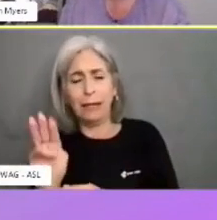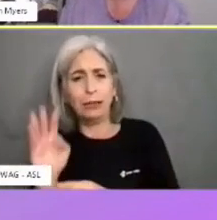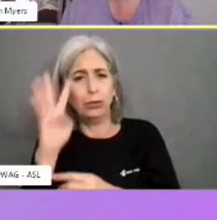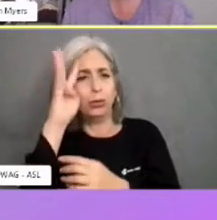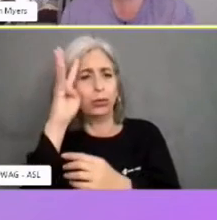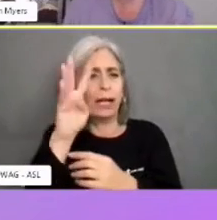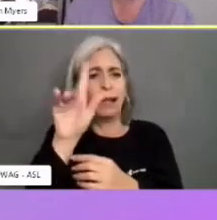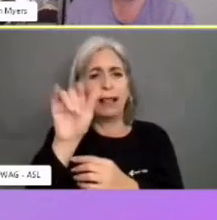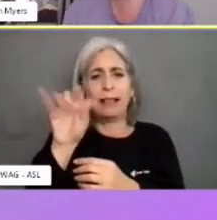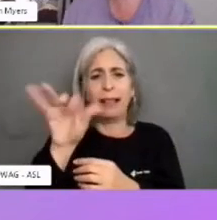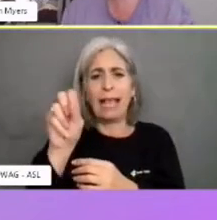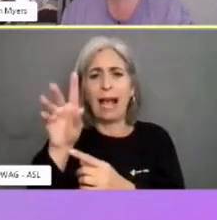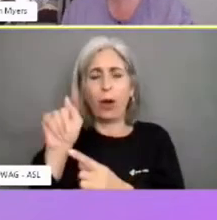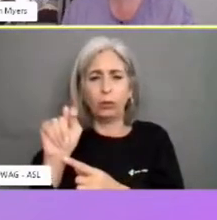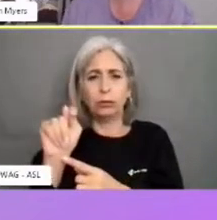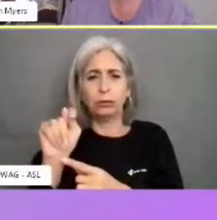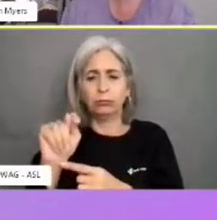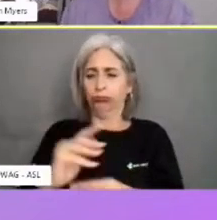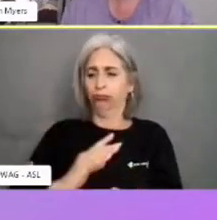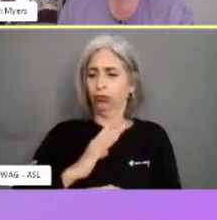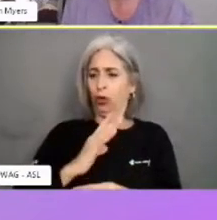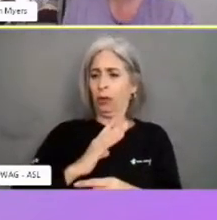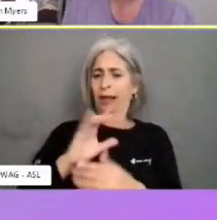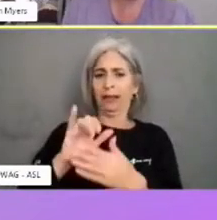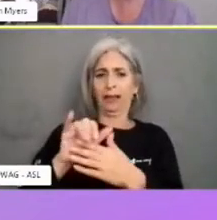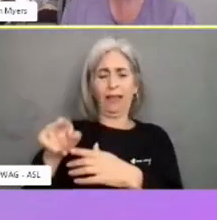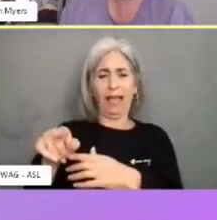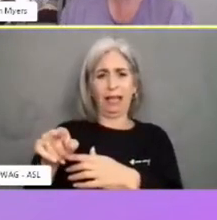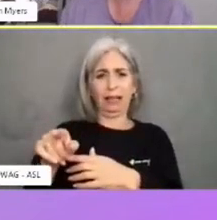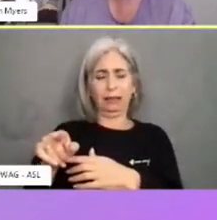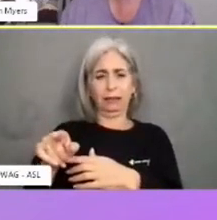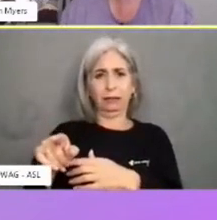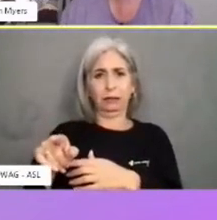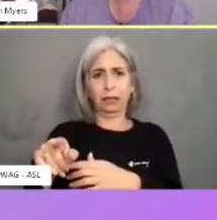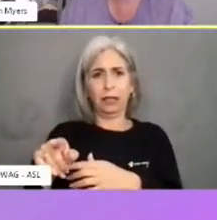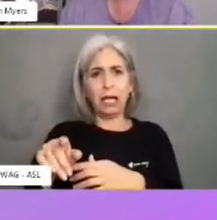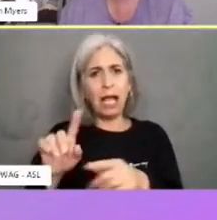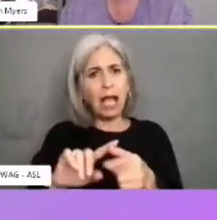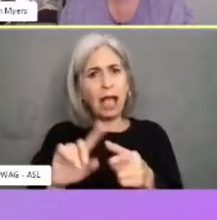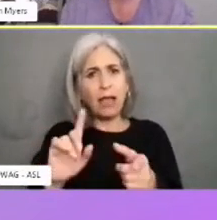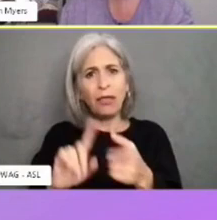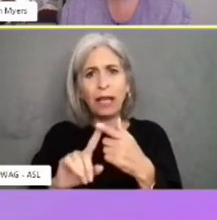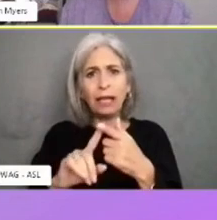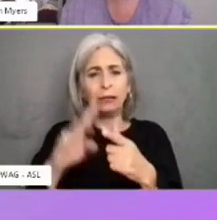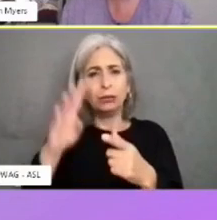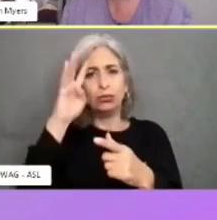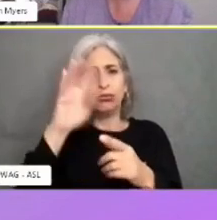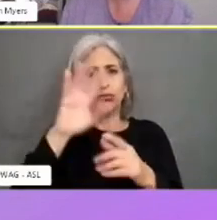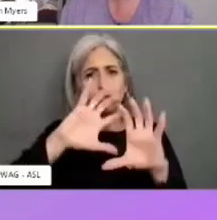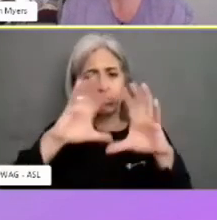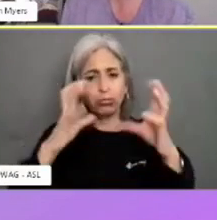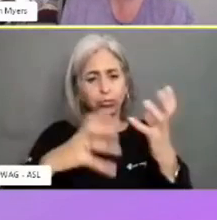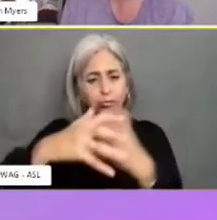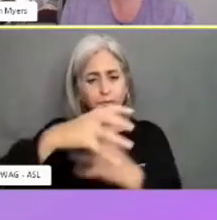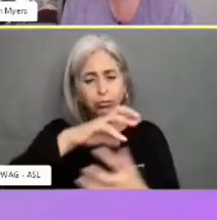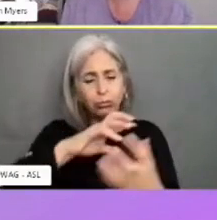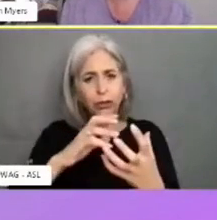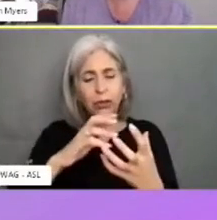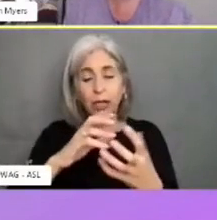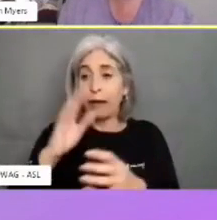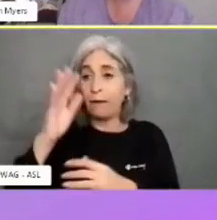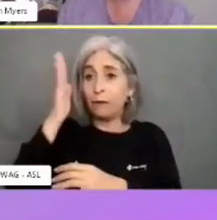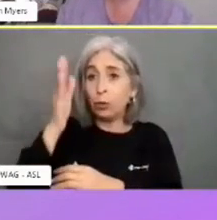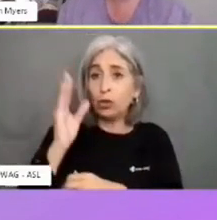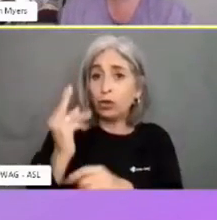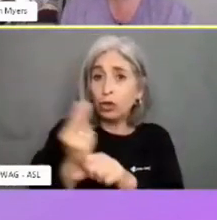They're taking those and they're formalizing that in some way, creating heuristics around it so that future users' experiences